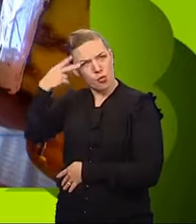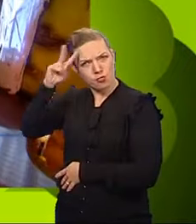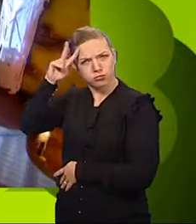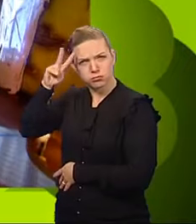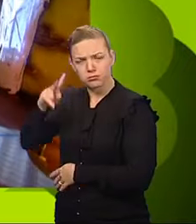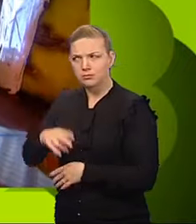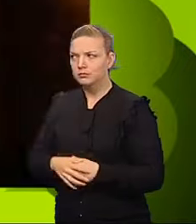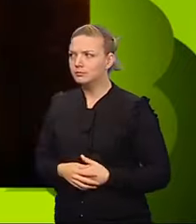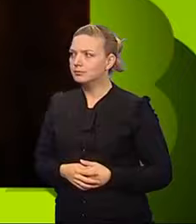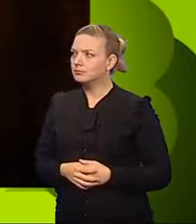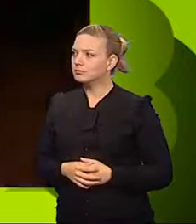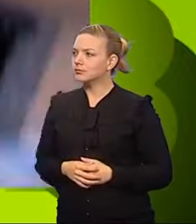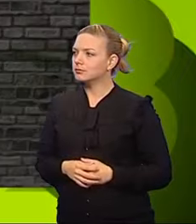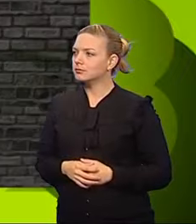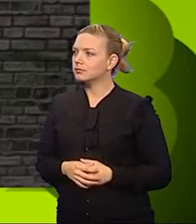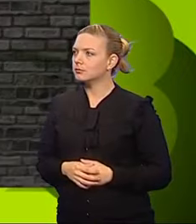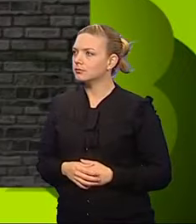change my mind.